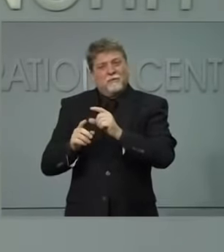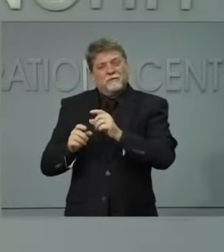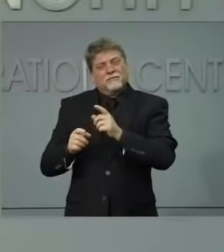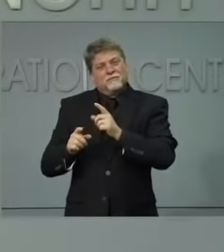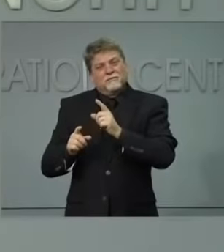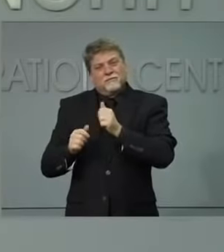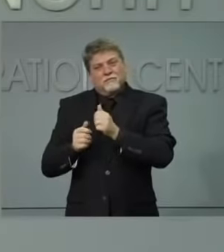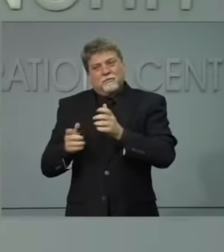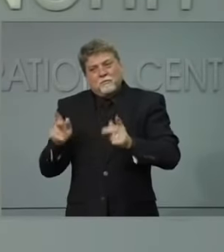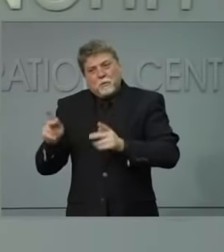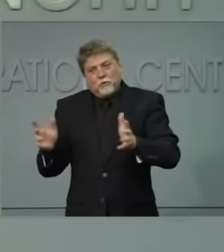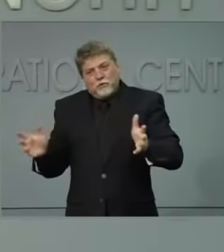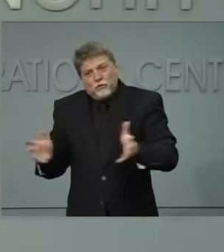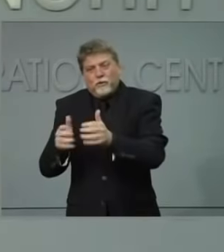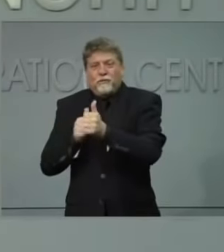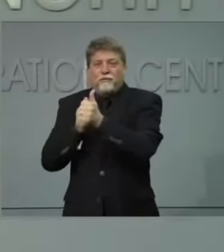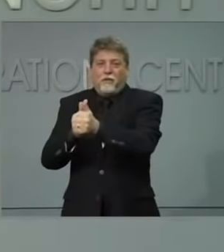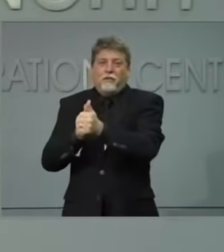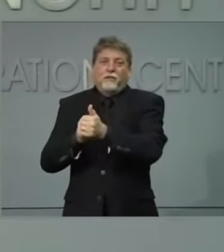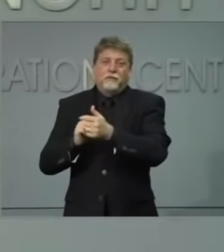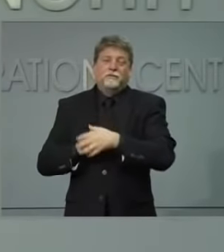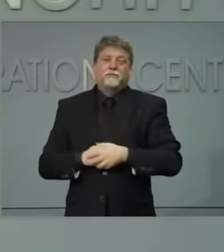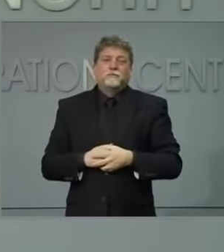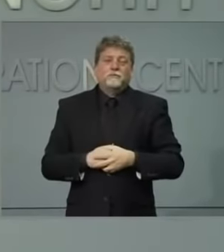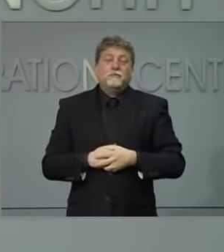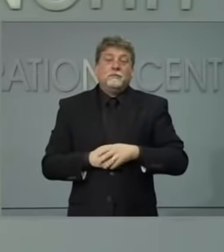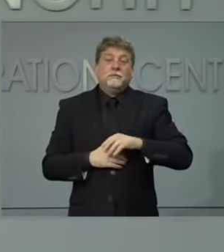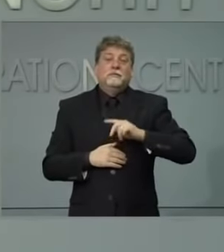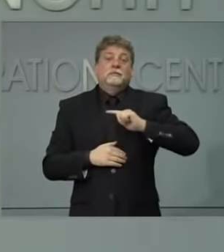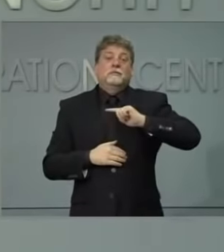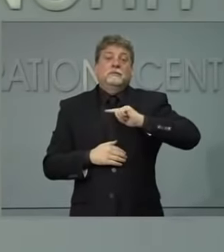Our next question is from Laura Lee with Carolina Public Press.